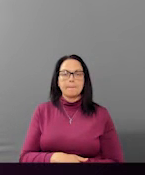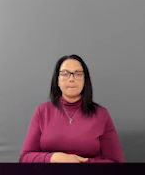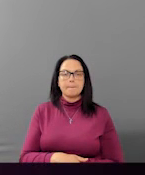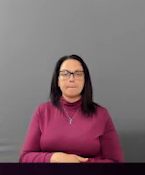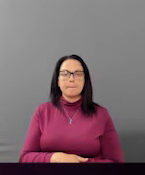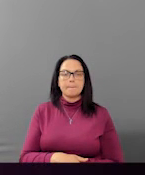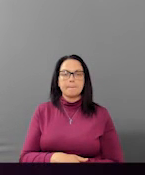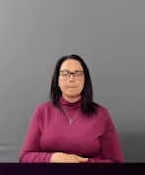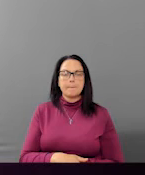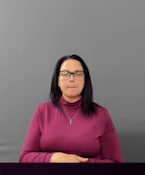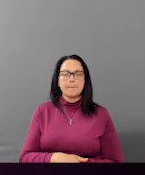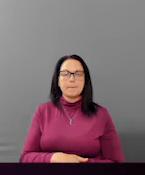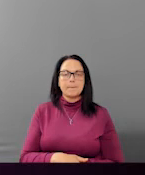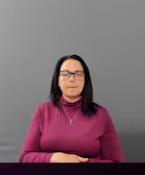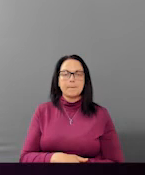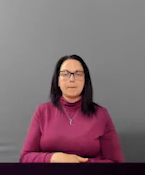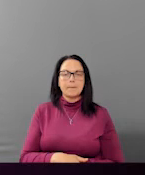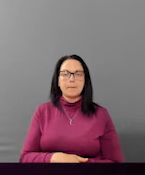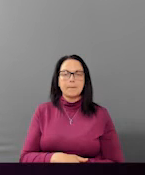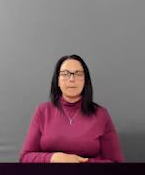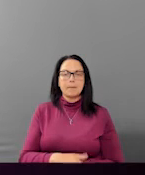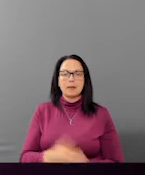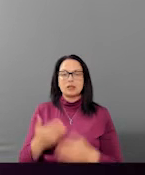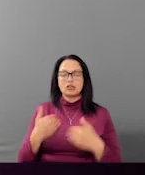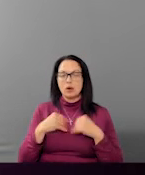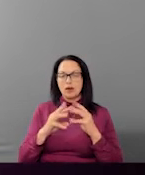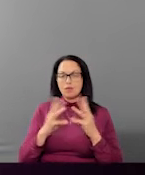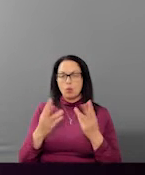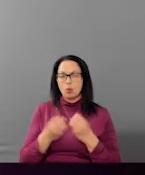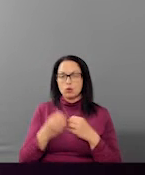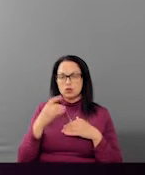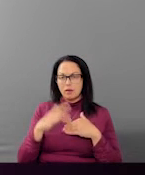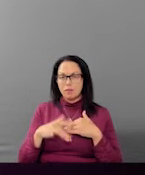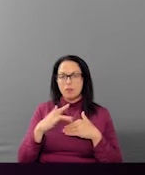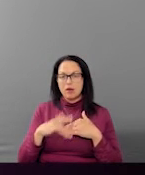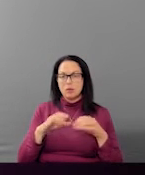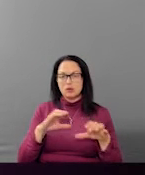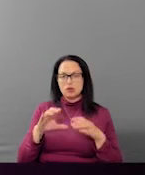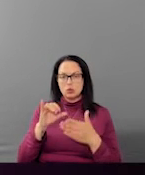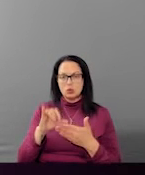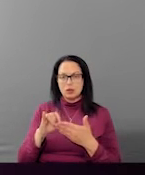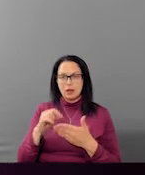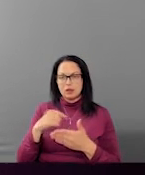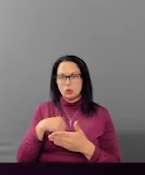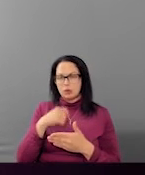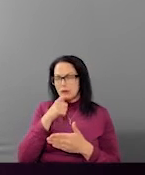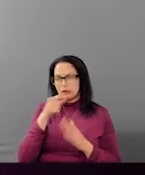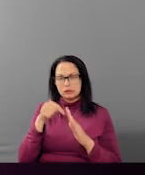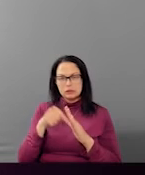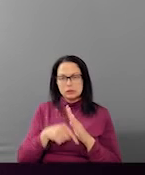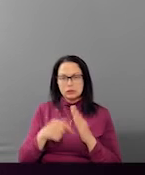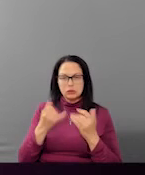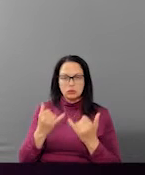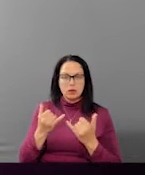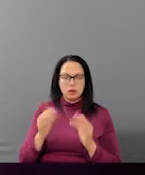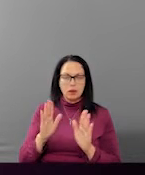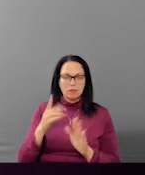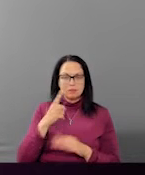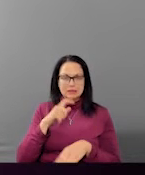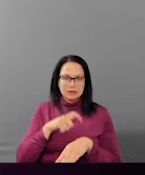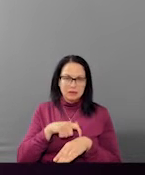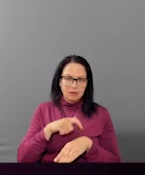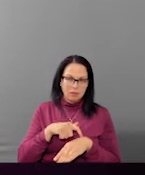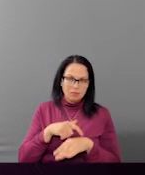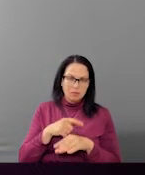So I actually have a workshop available to do just this. So I'm not going to go super in depth right now because of time, but I'm going to